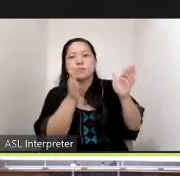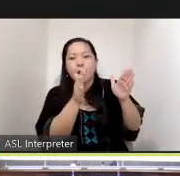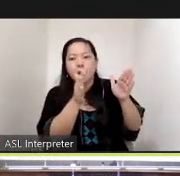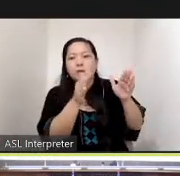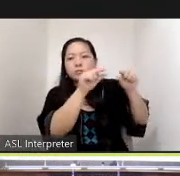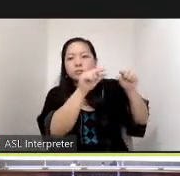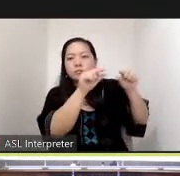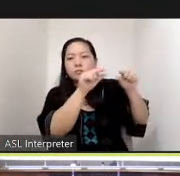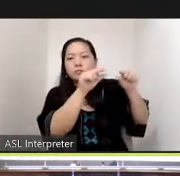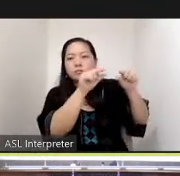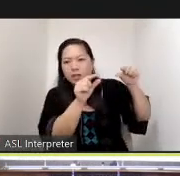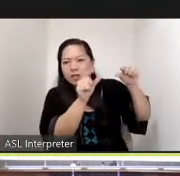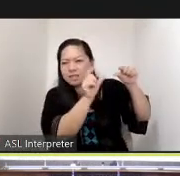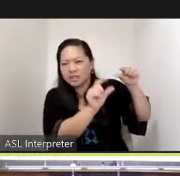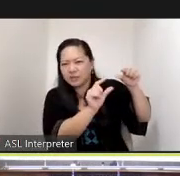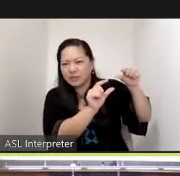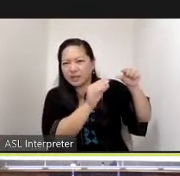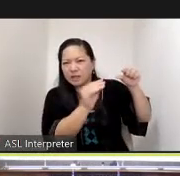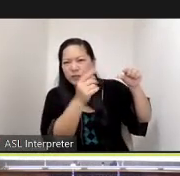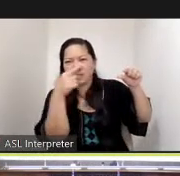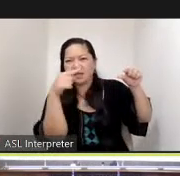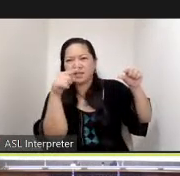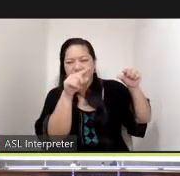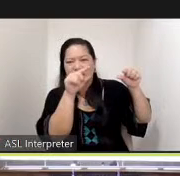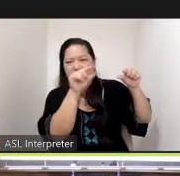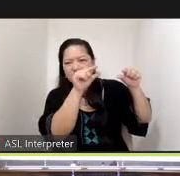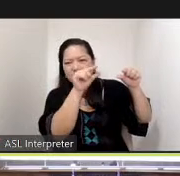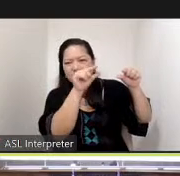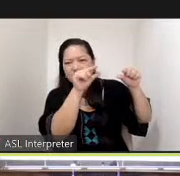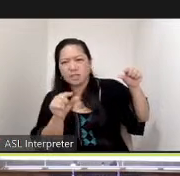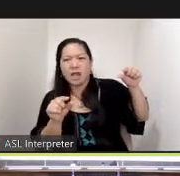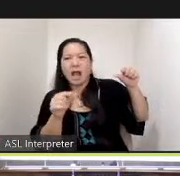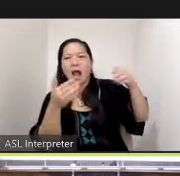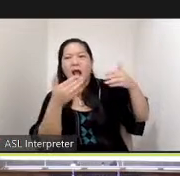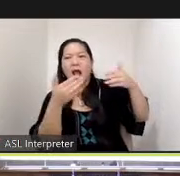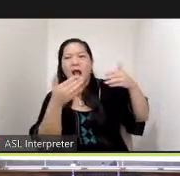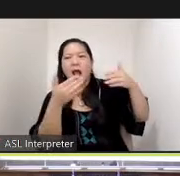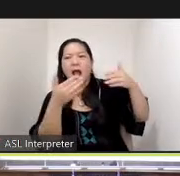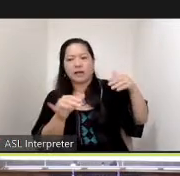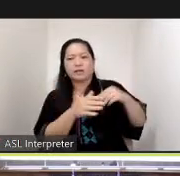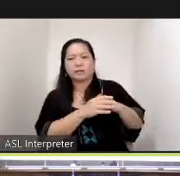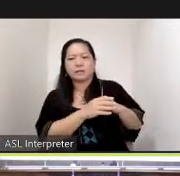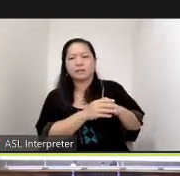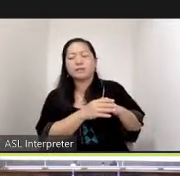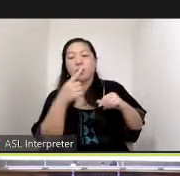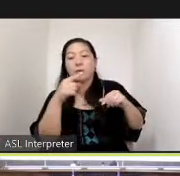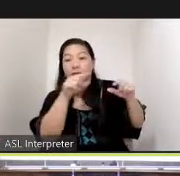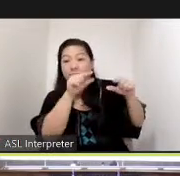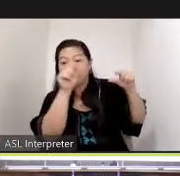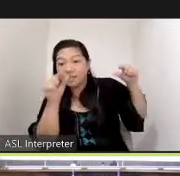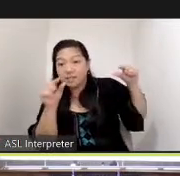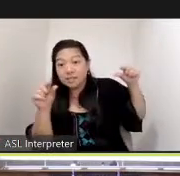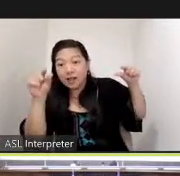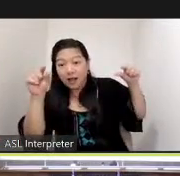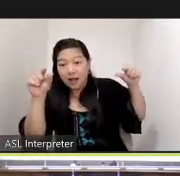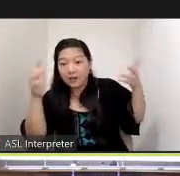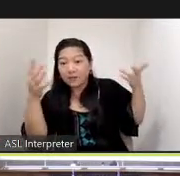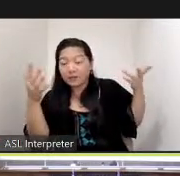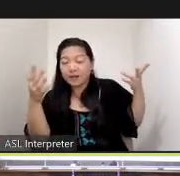see alpha, and then we see our nice honeymoon phase after alpha. And then Delta hits us back